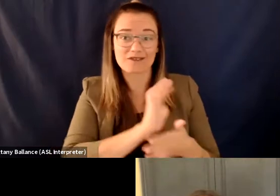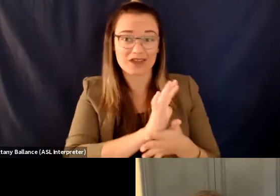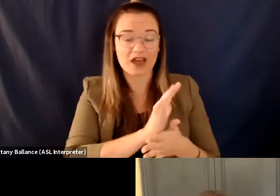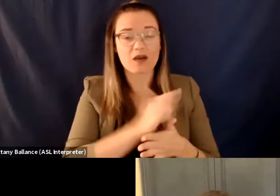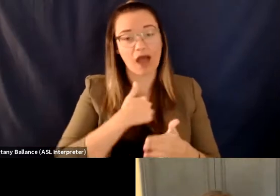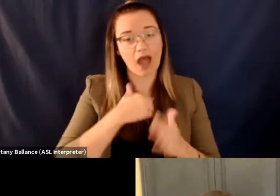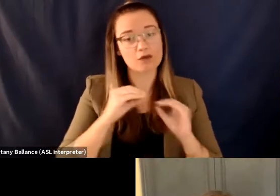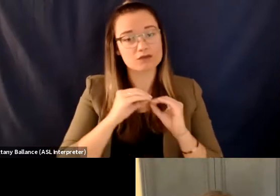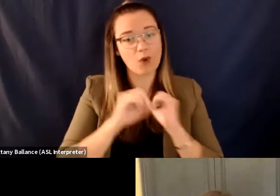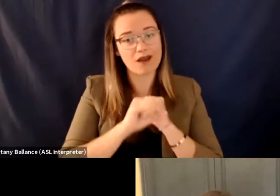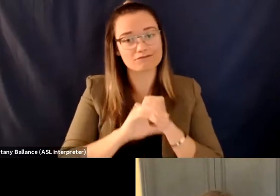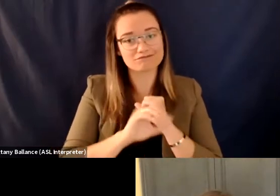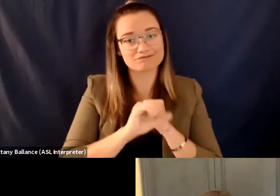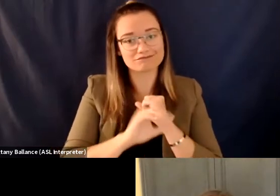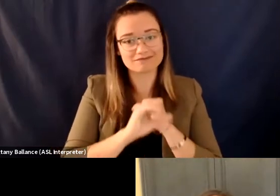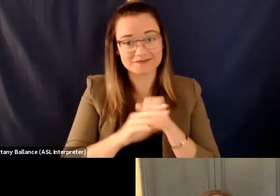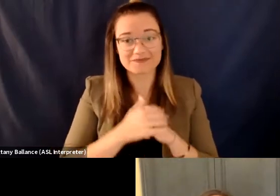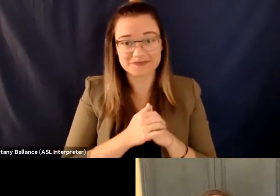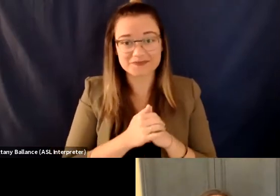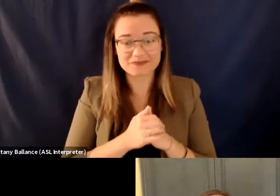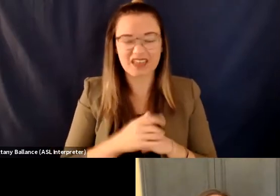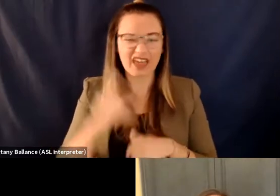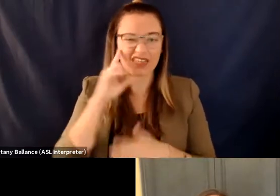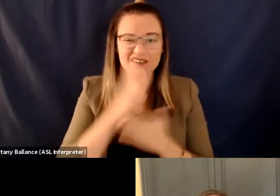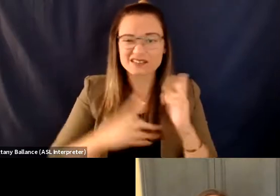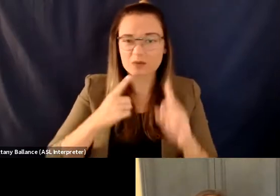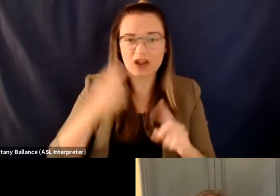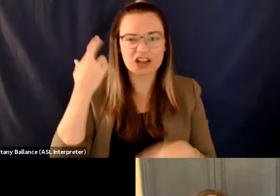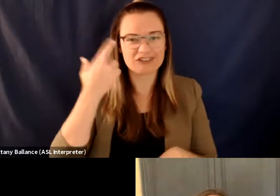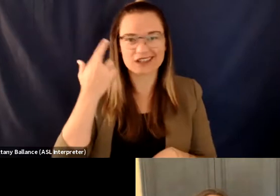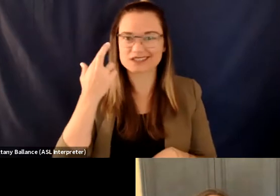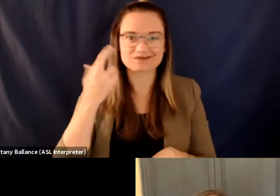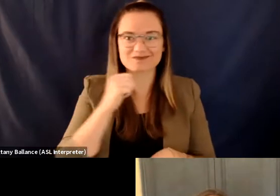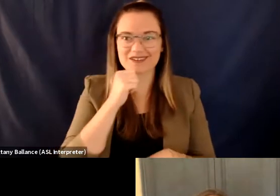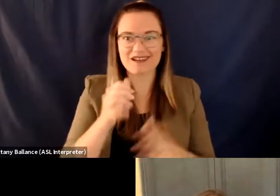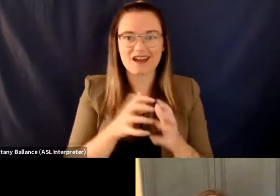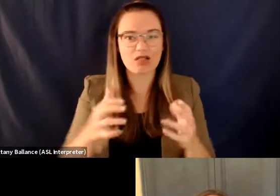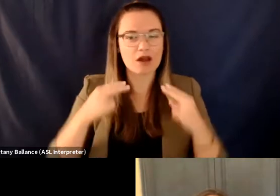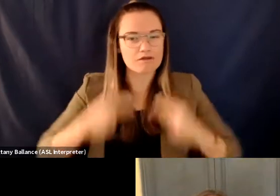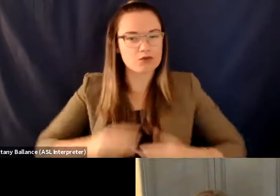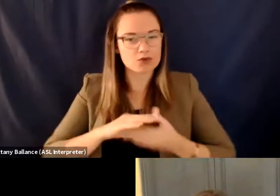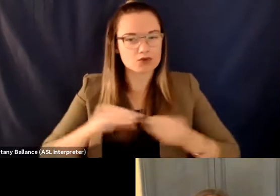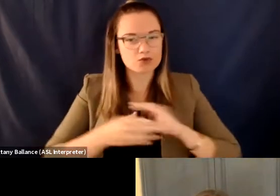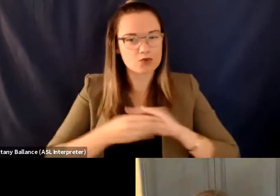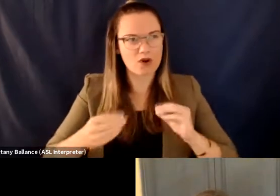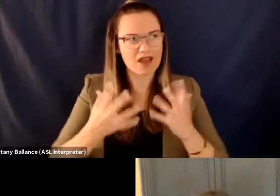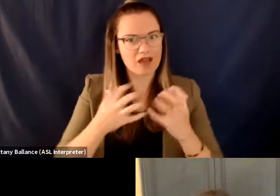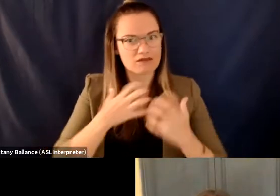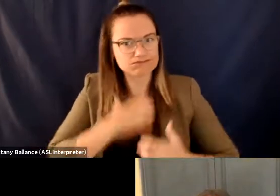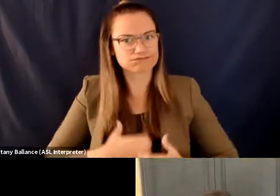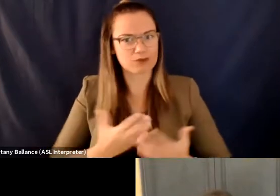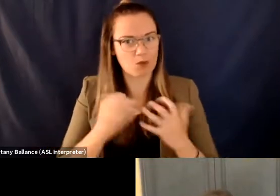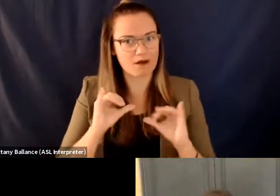advertising, weirdly enough. And I think at some point I just recognized there wasn't enough human story in my day job and I was craving that. So I actually went